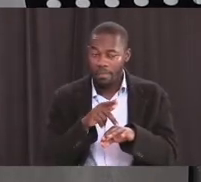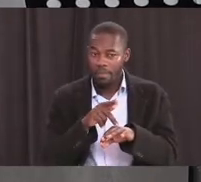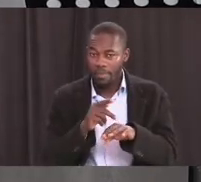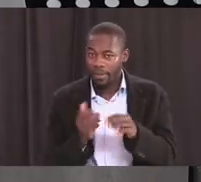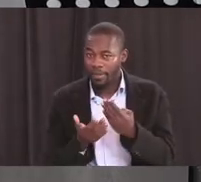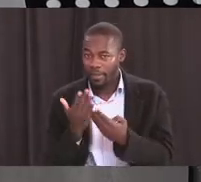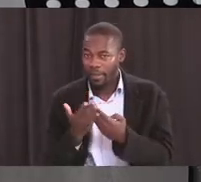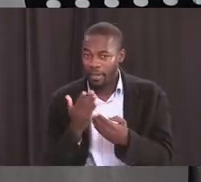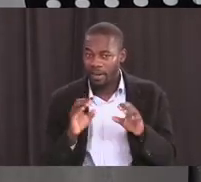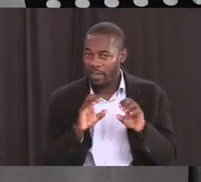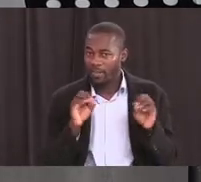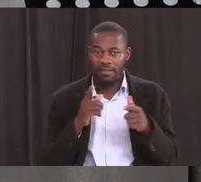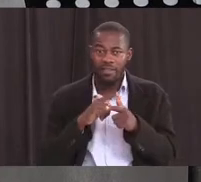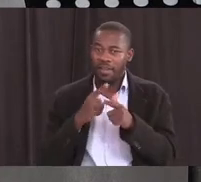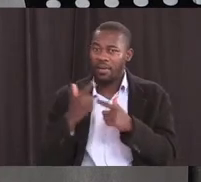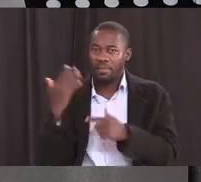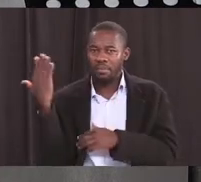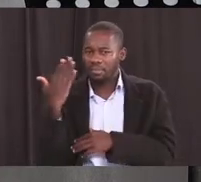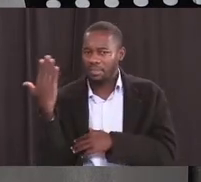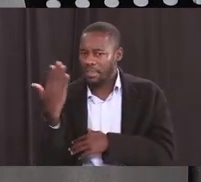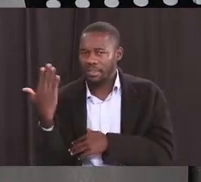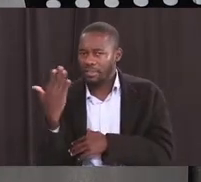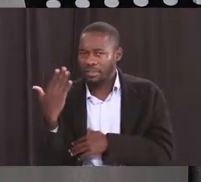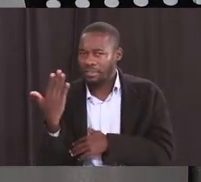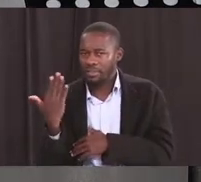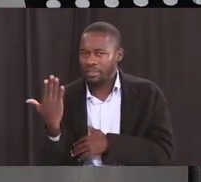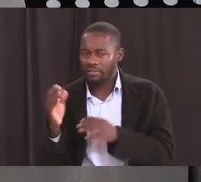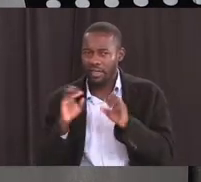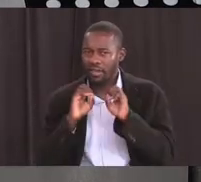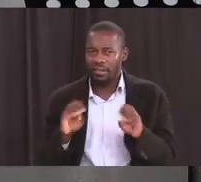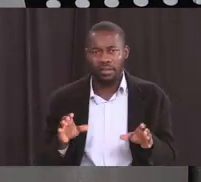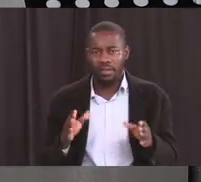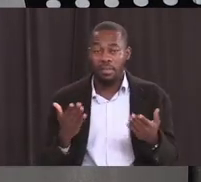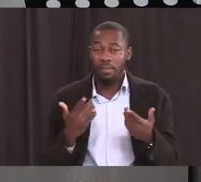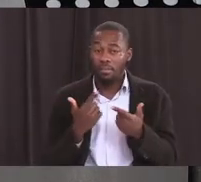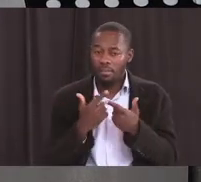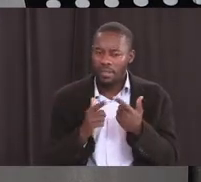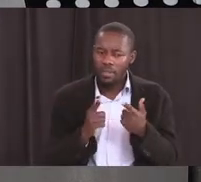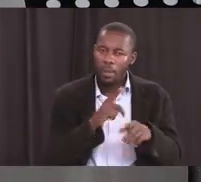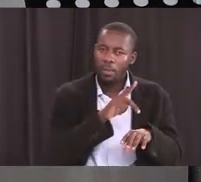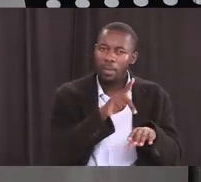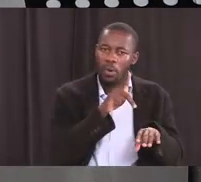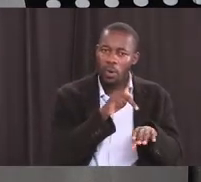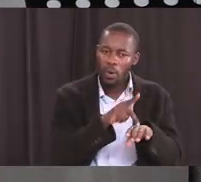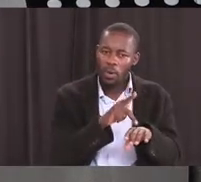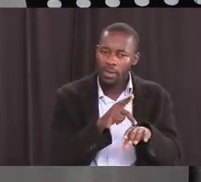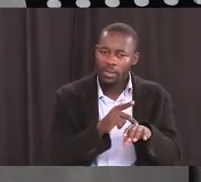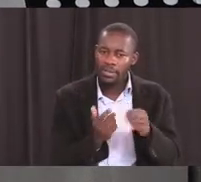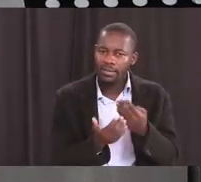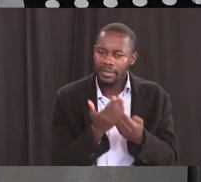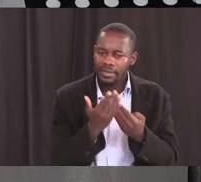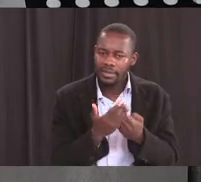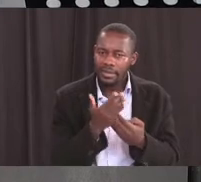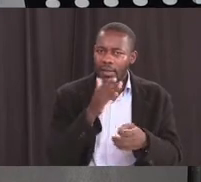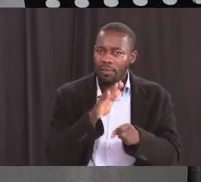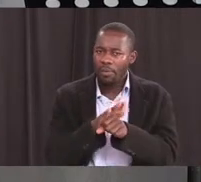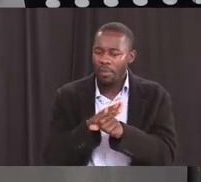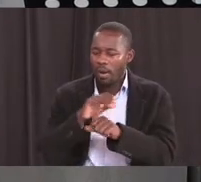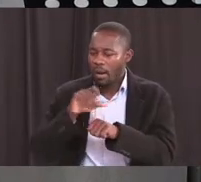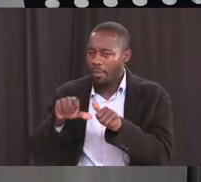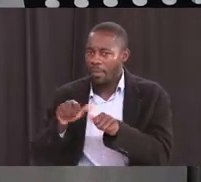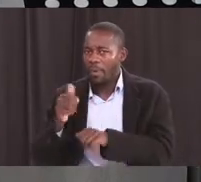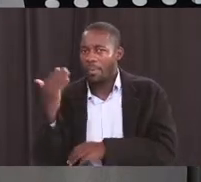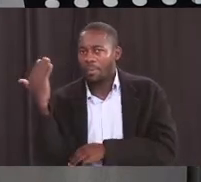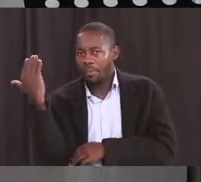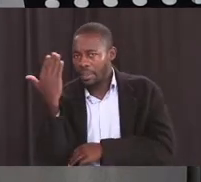been affected because of it. See, Paul cared so much more about breaking down barriers so that the